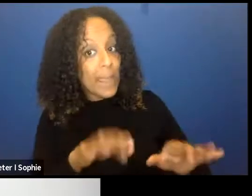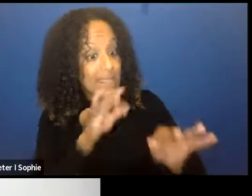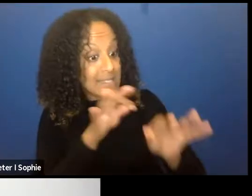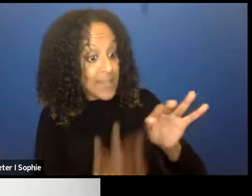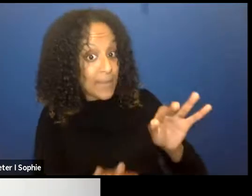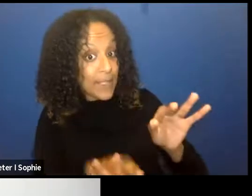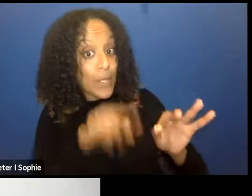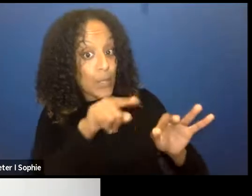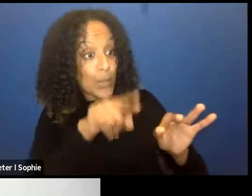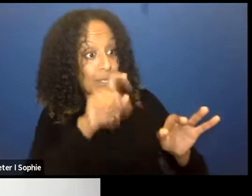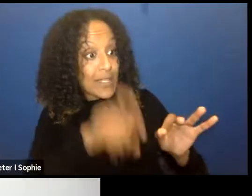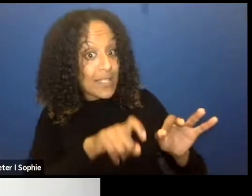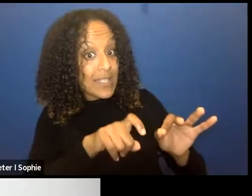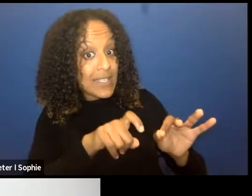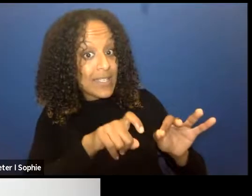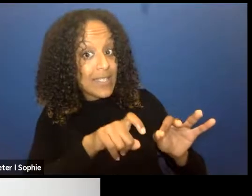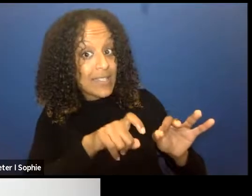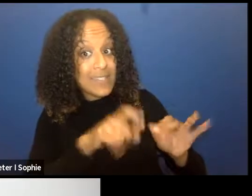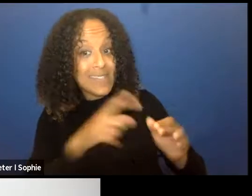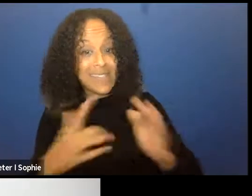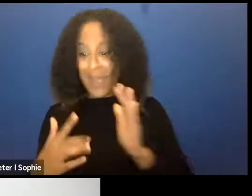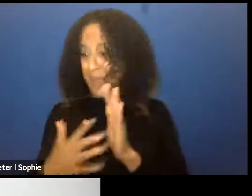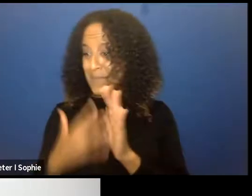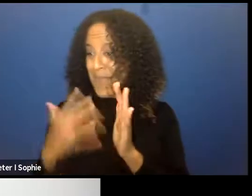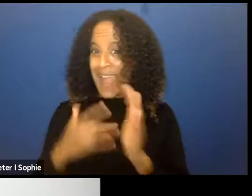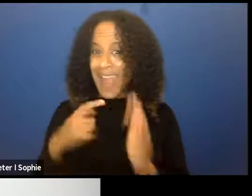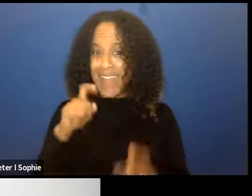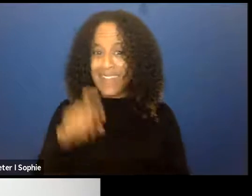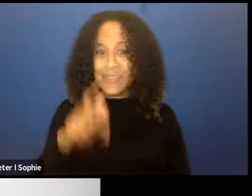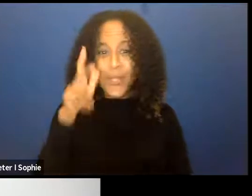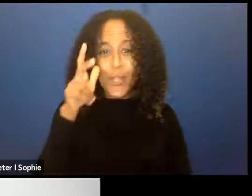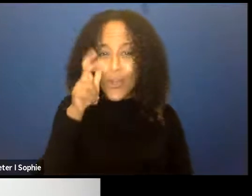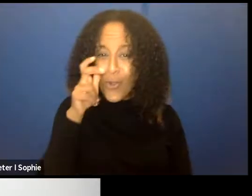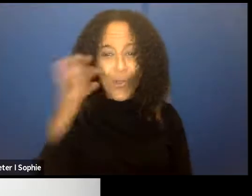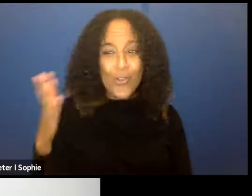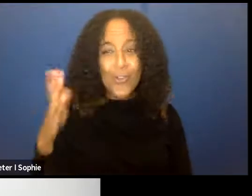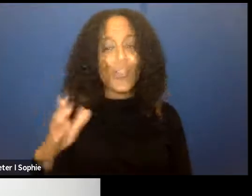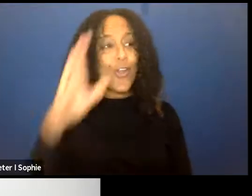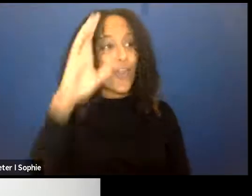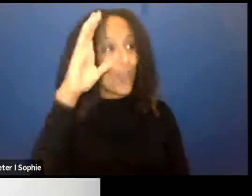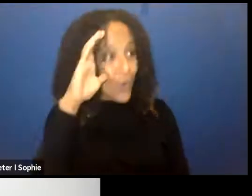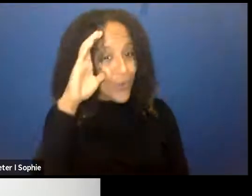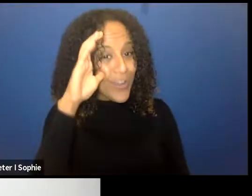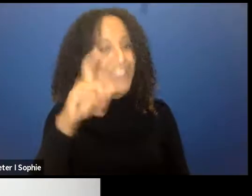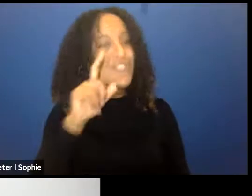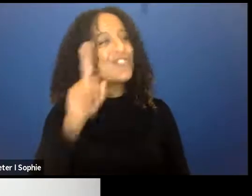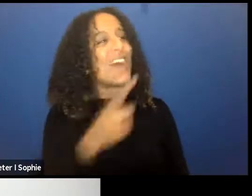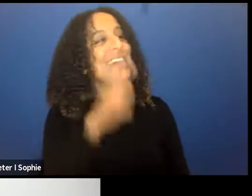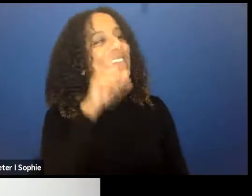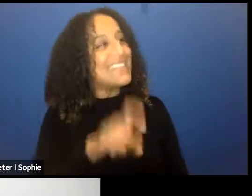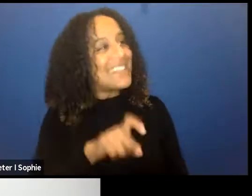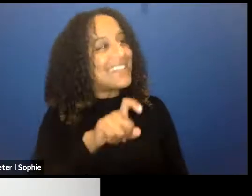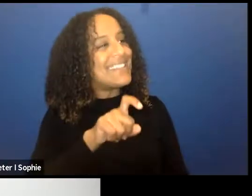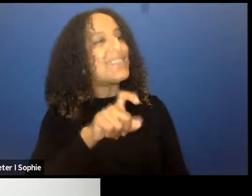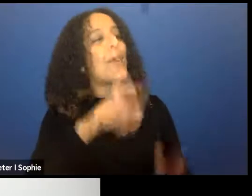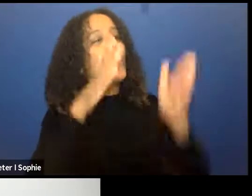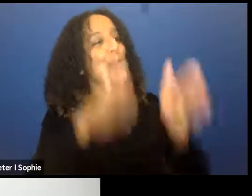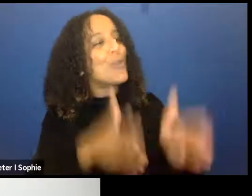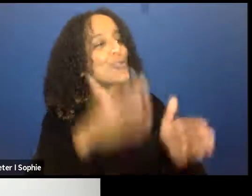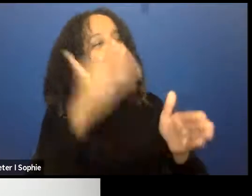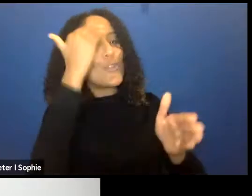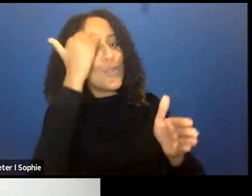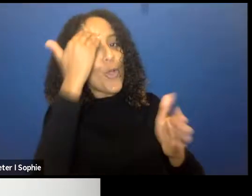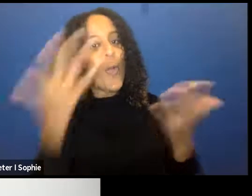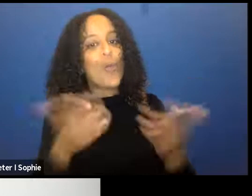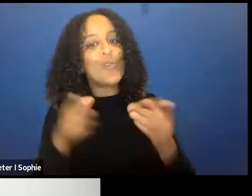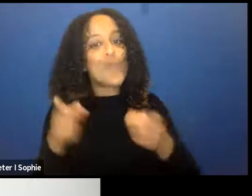you need to be heard? Because there are times I just need to be heard. I just need someone else to know what's going on